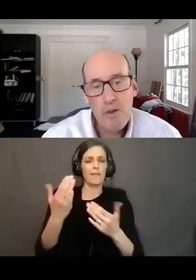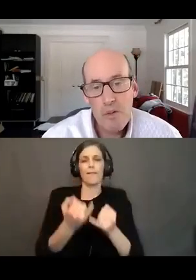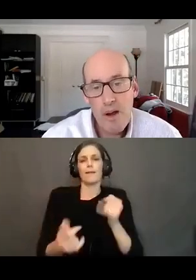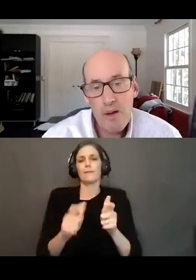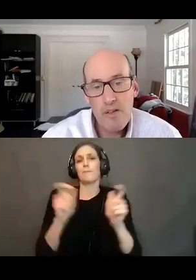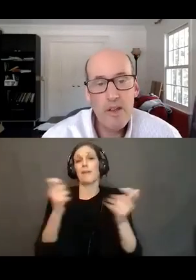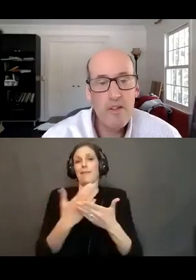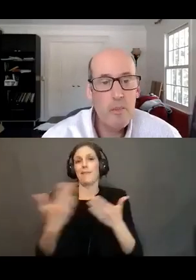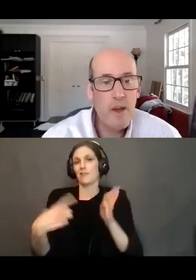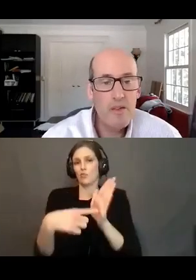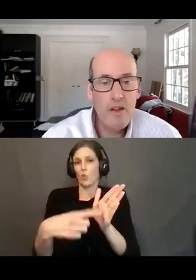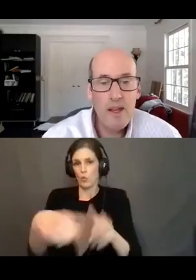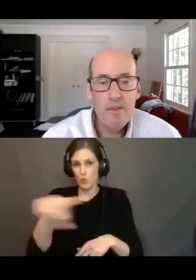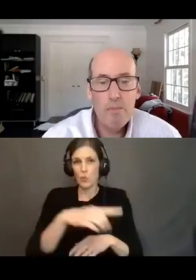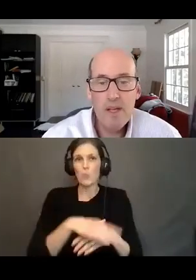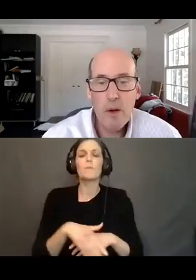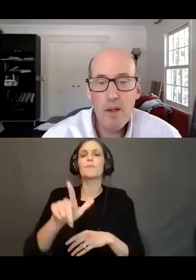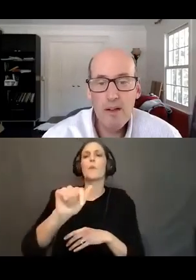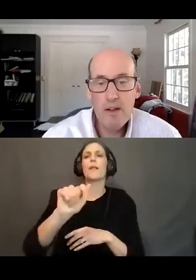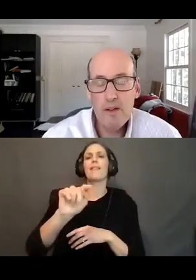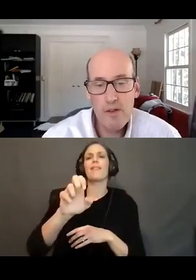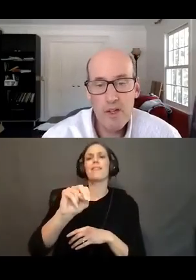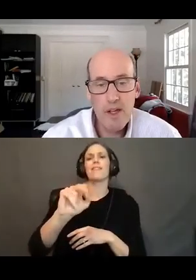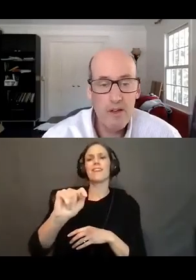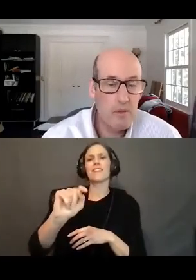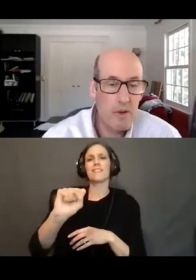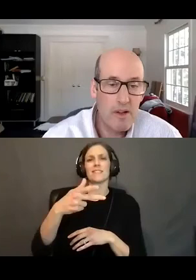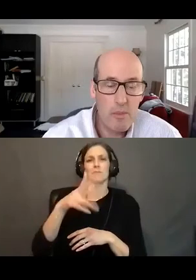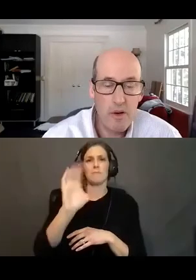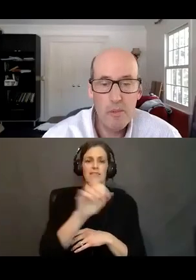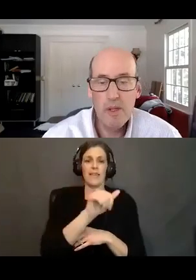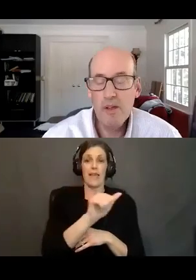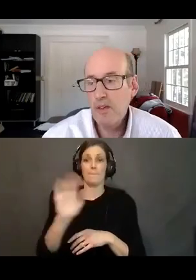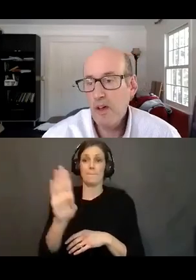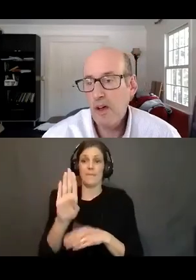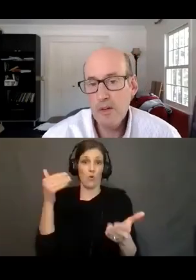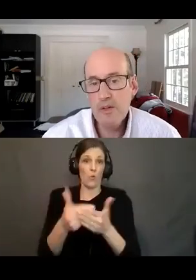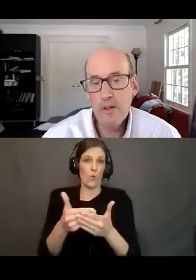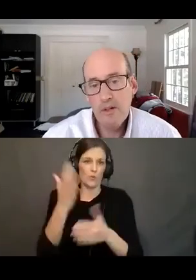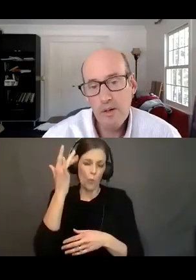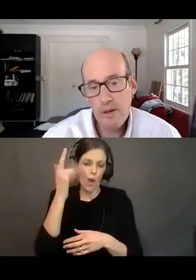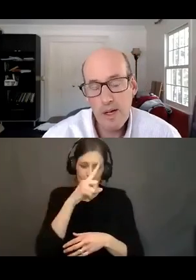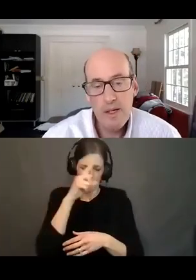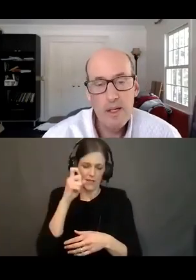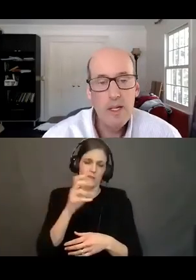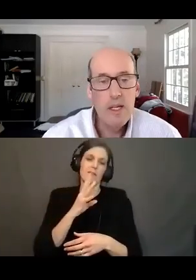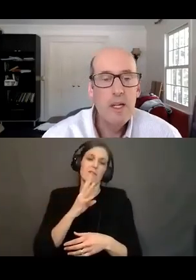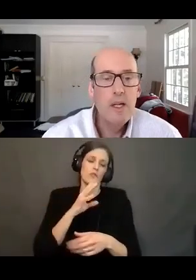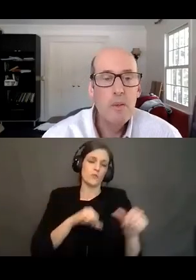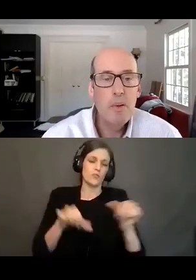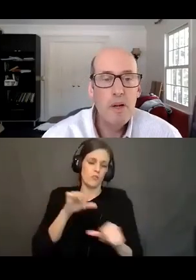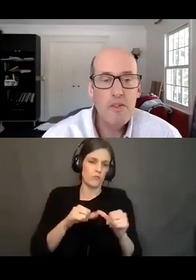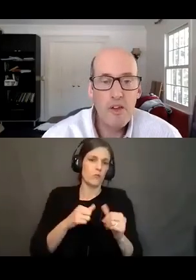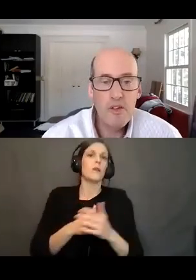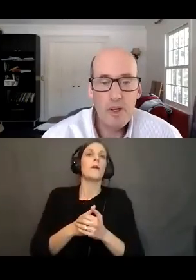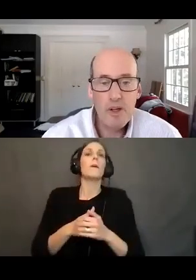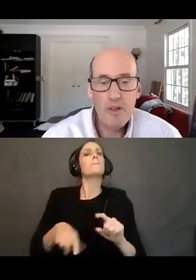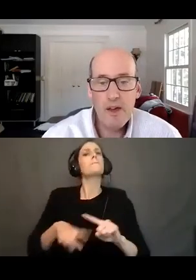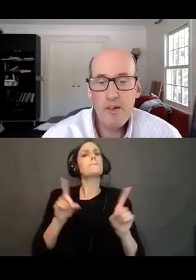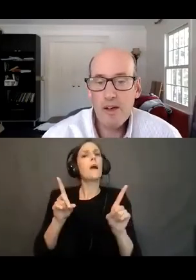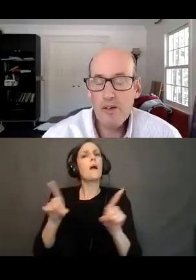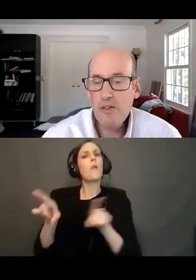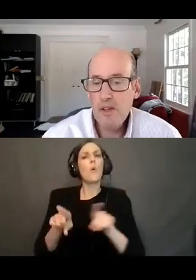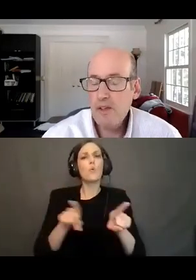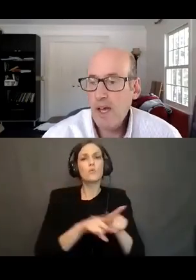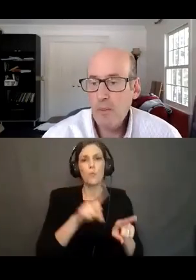So here we are in this latent space, and A and B are plotted close together. Well, it's partly because they talk to each other, okay? but it's also because they